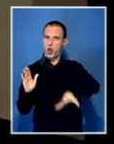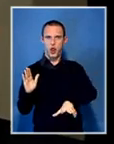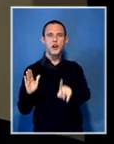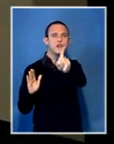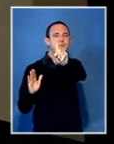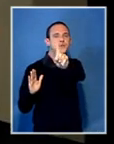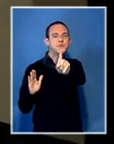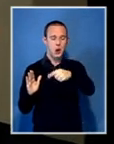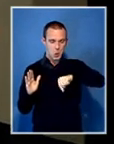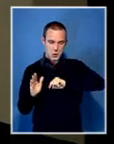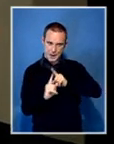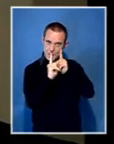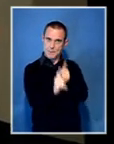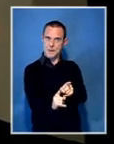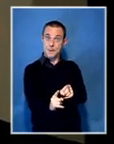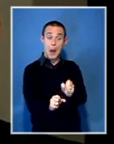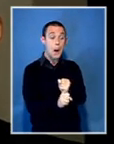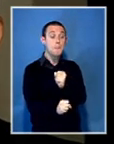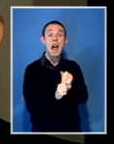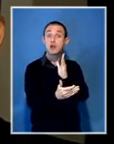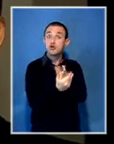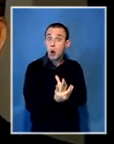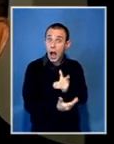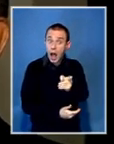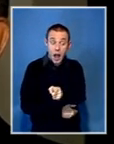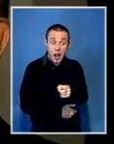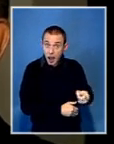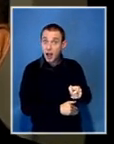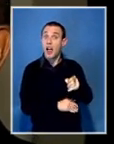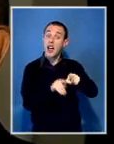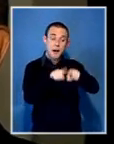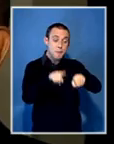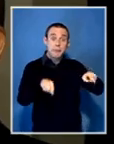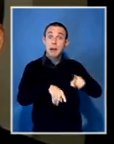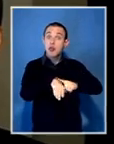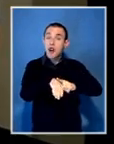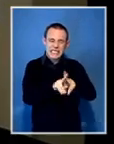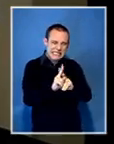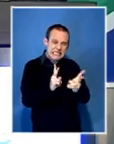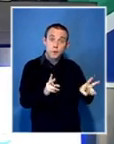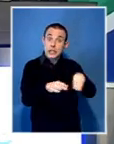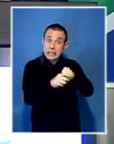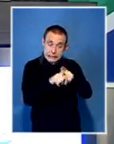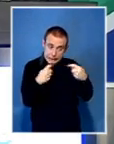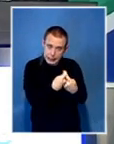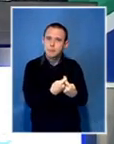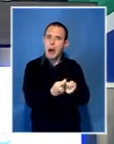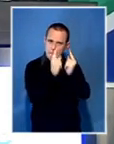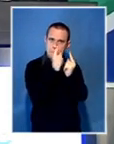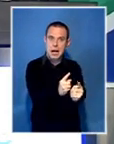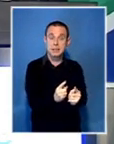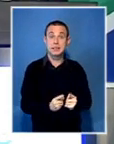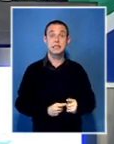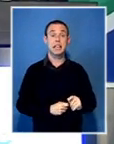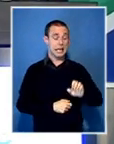to basically host big functions here when it is not reflective of the transformation agenda in the country.